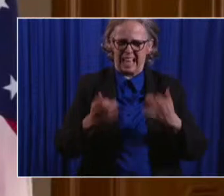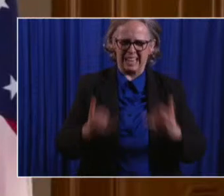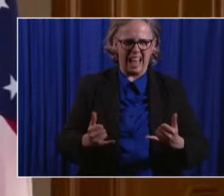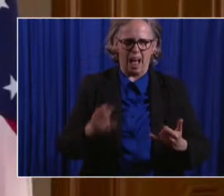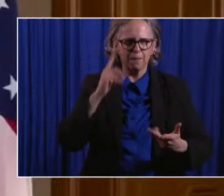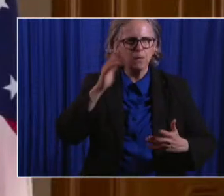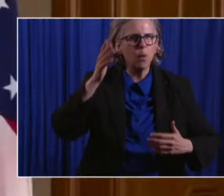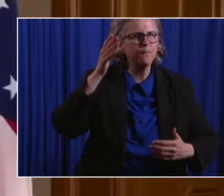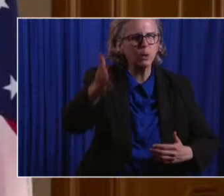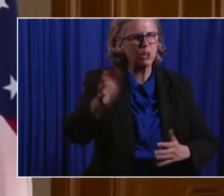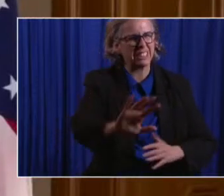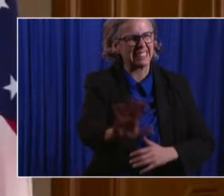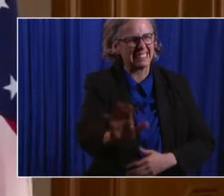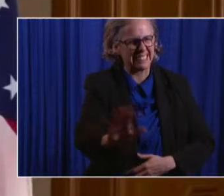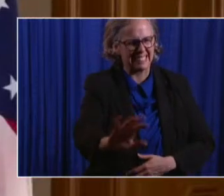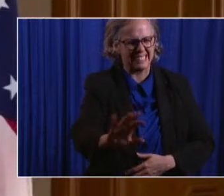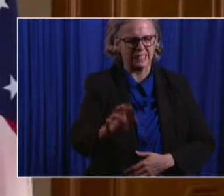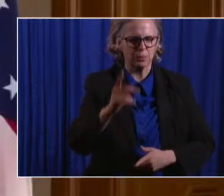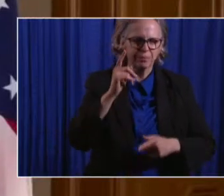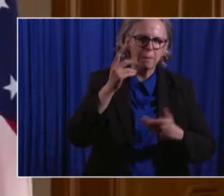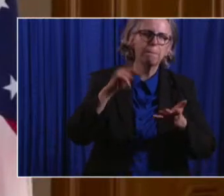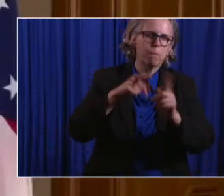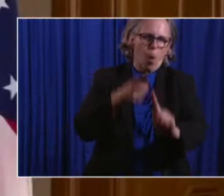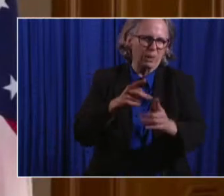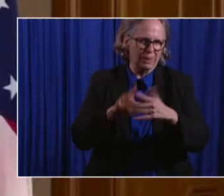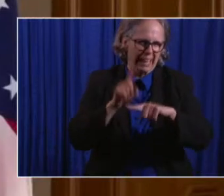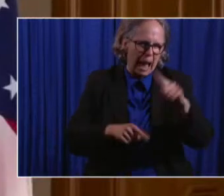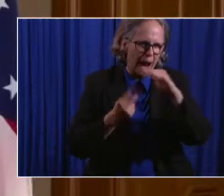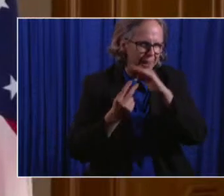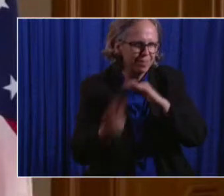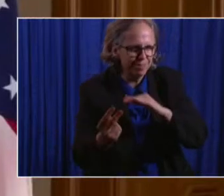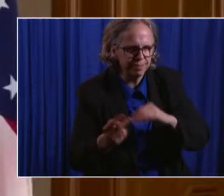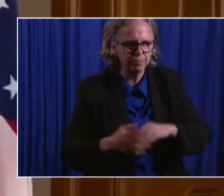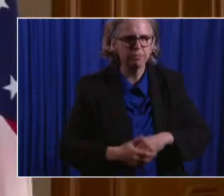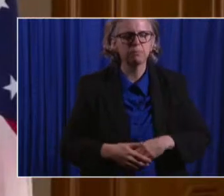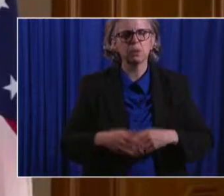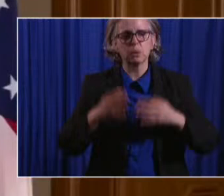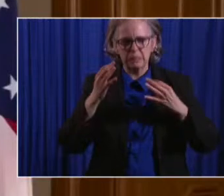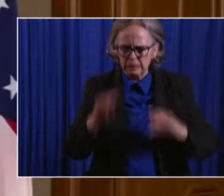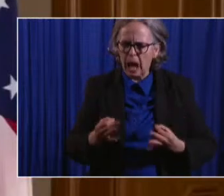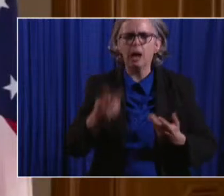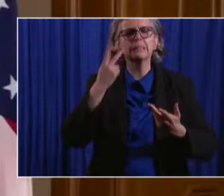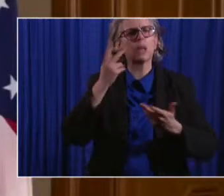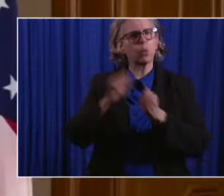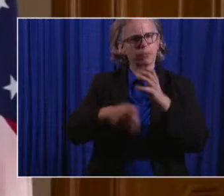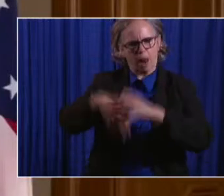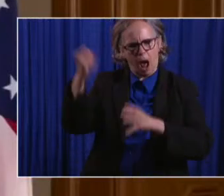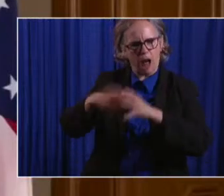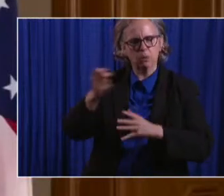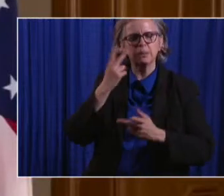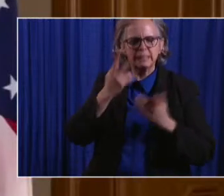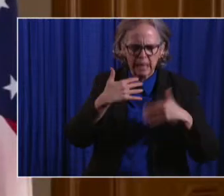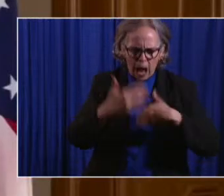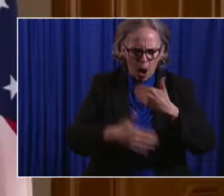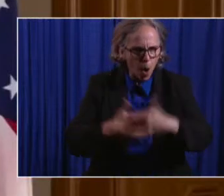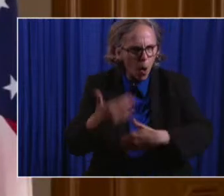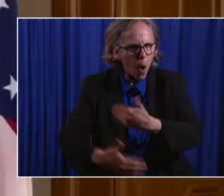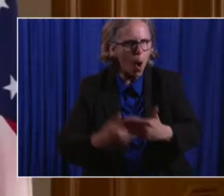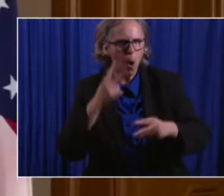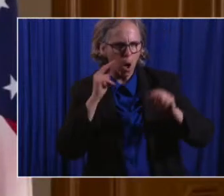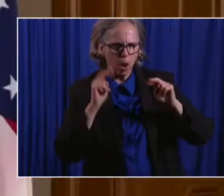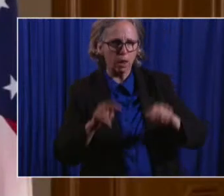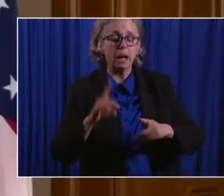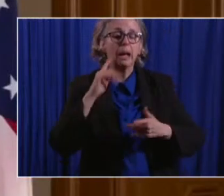And so we'll just kind of see how this is moving. And, no decisions have been made what we